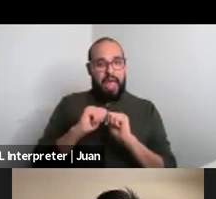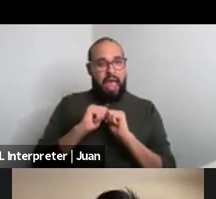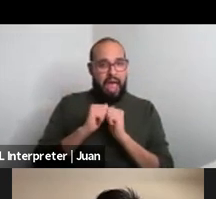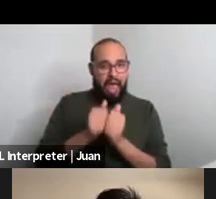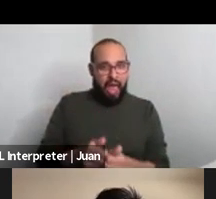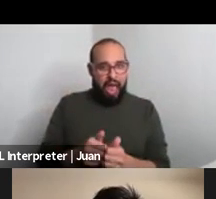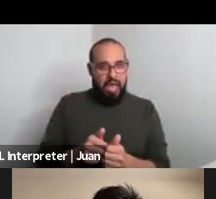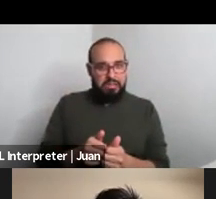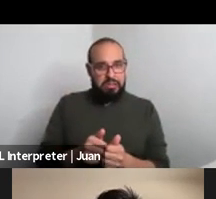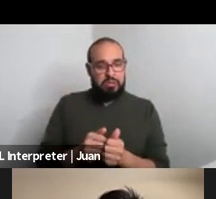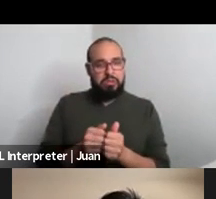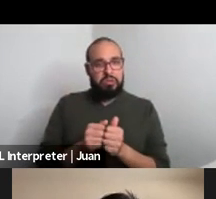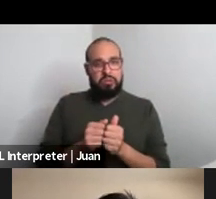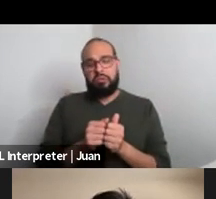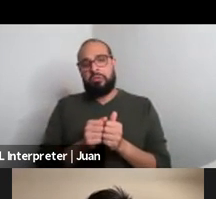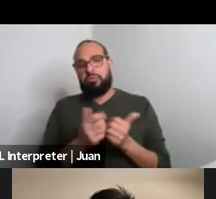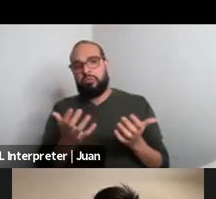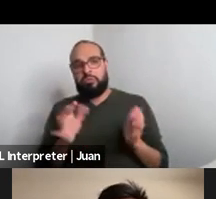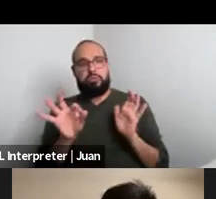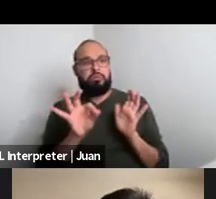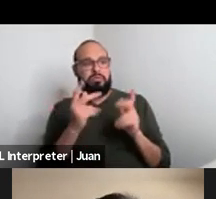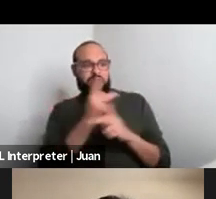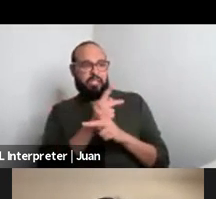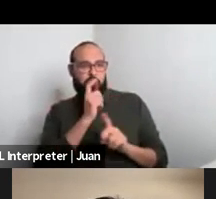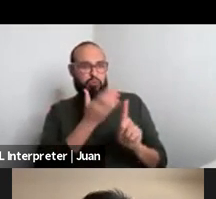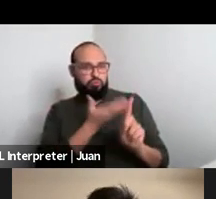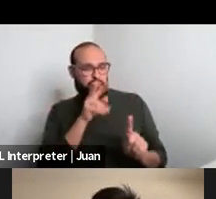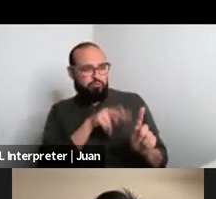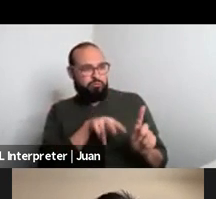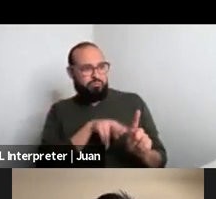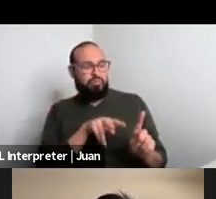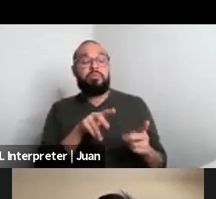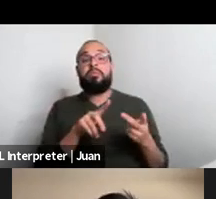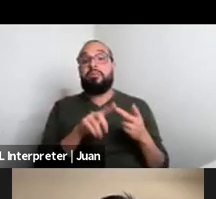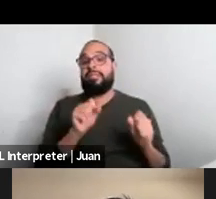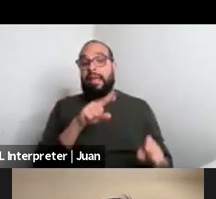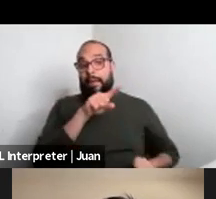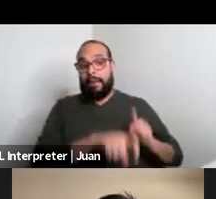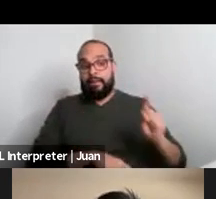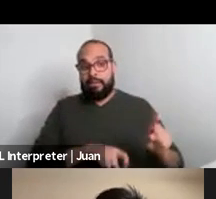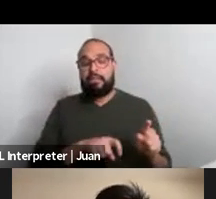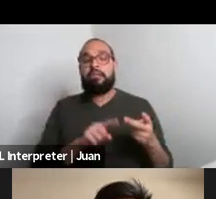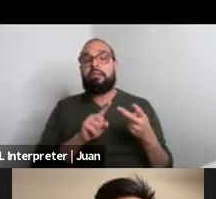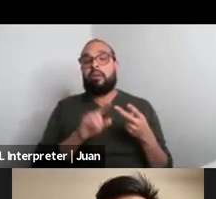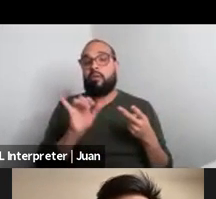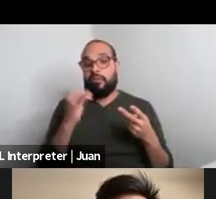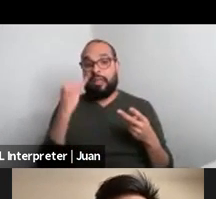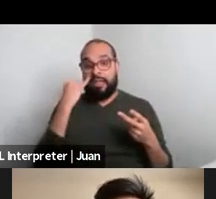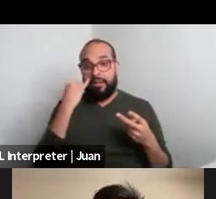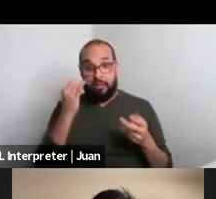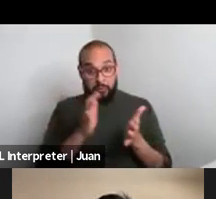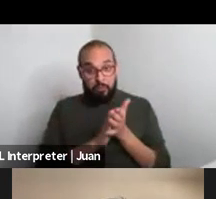a group of things, including just asking. And then if we can have some time with